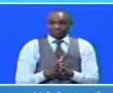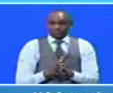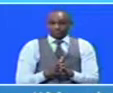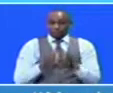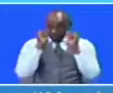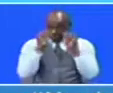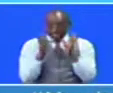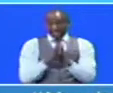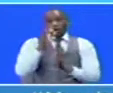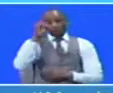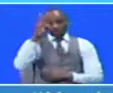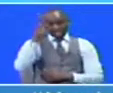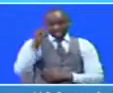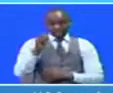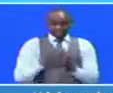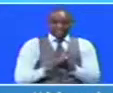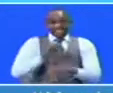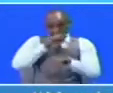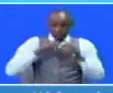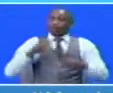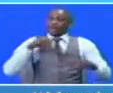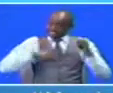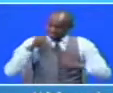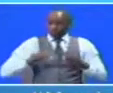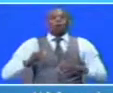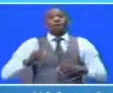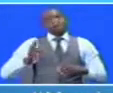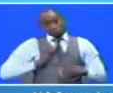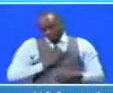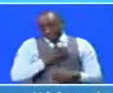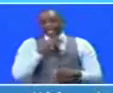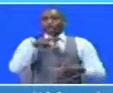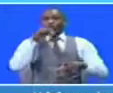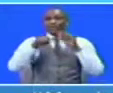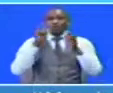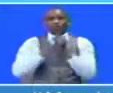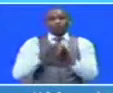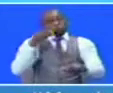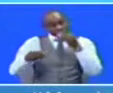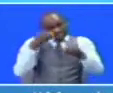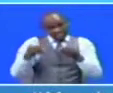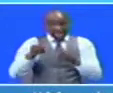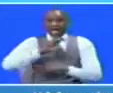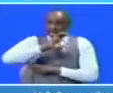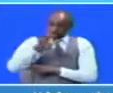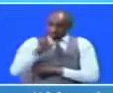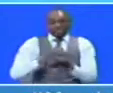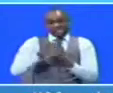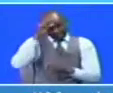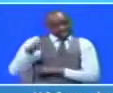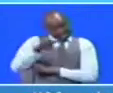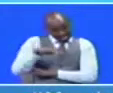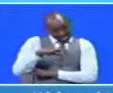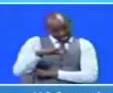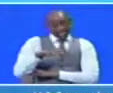All right, ODM's National Elections Board has announced that the nominations for the Busia gubernatorial position will